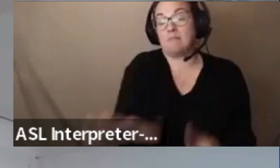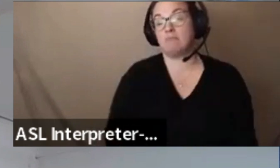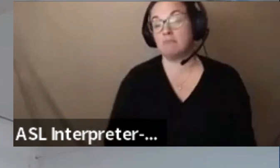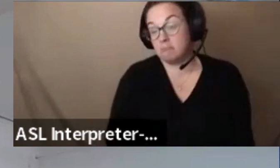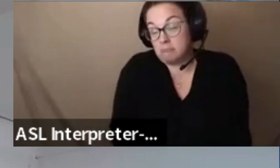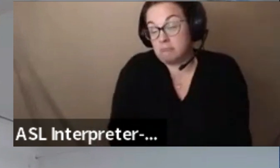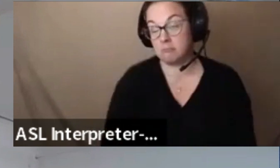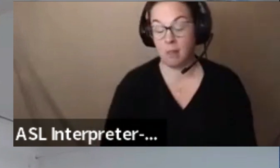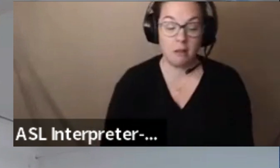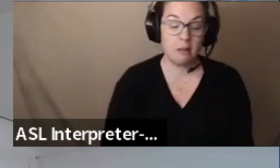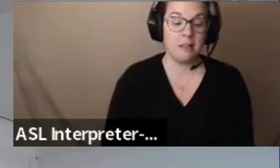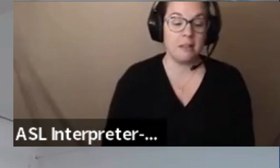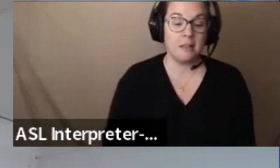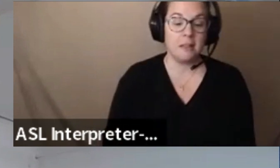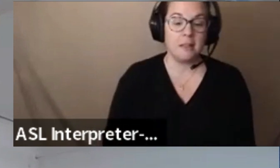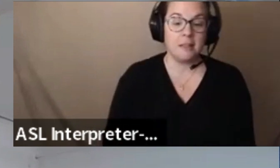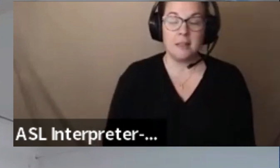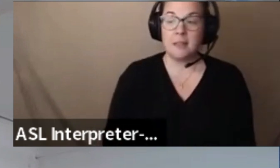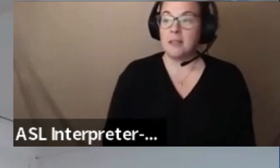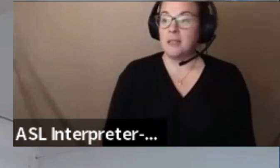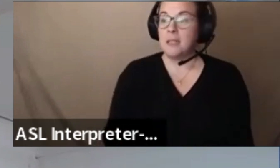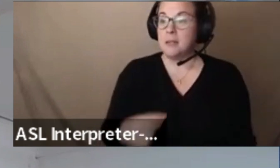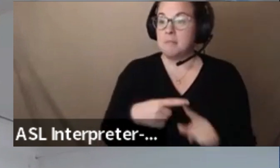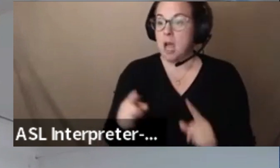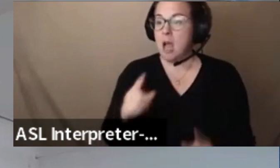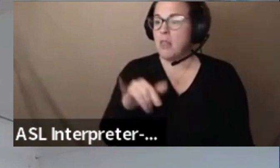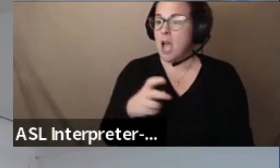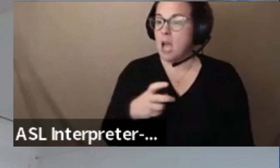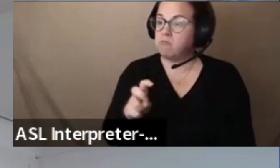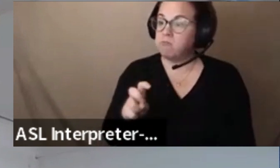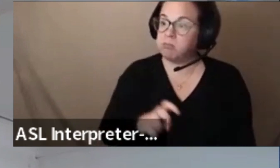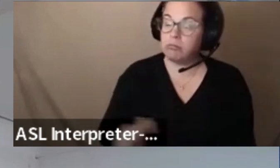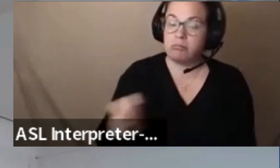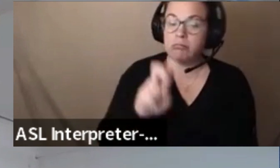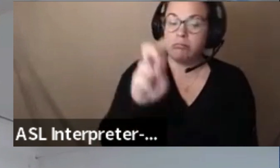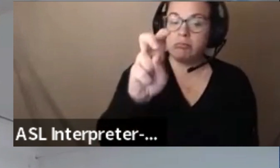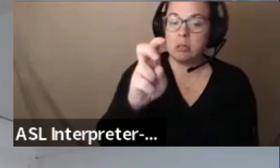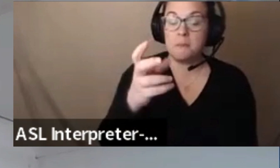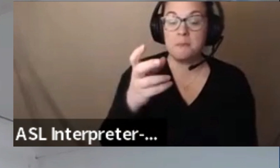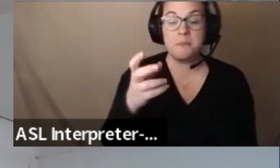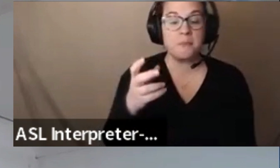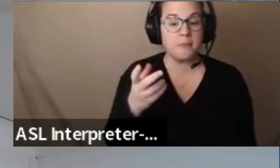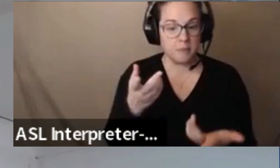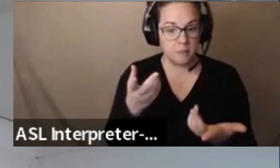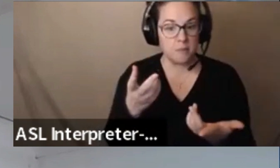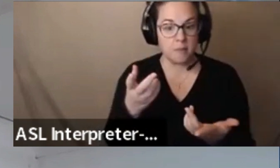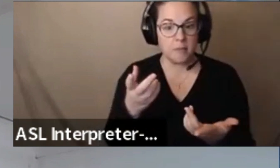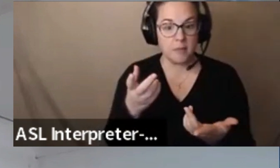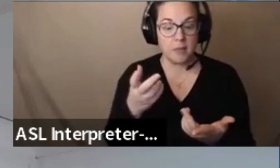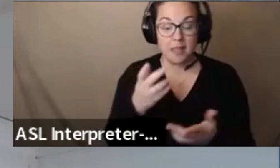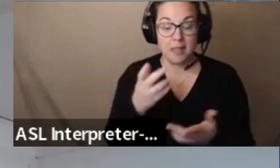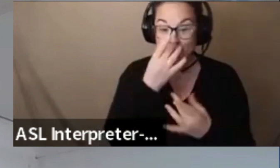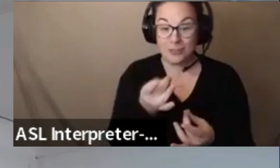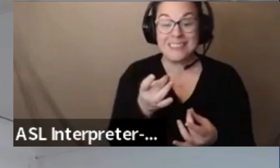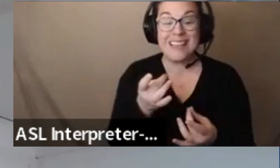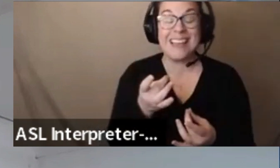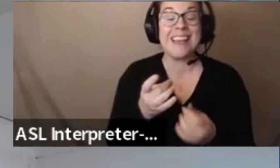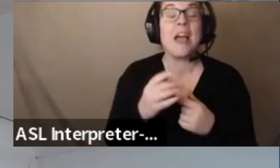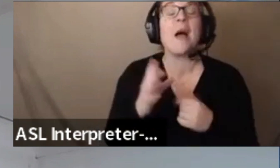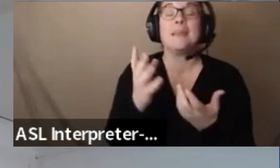way, he does something a lot of queer men do, which is drive his girlfriend